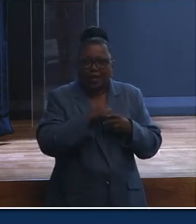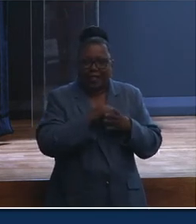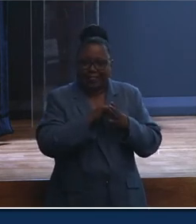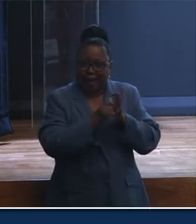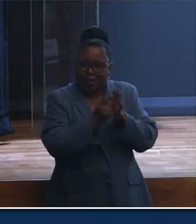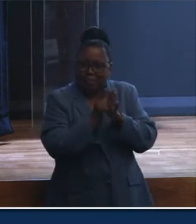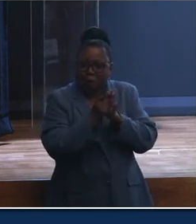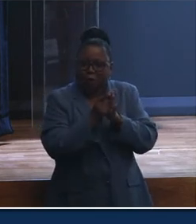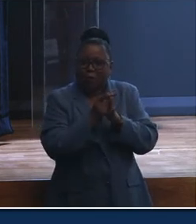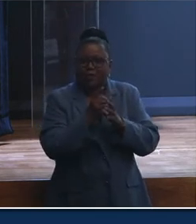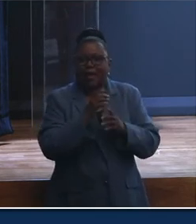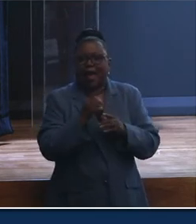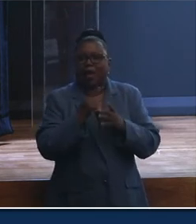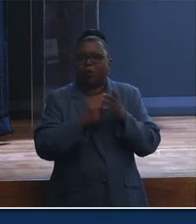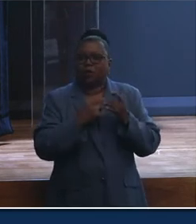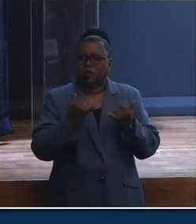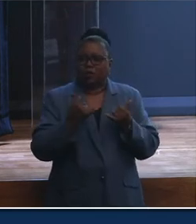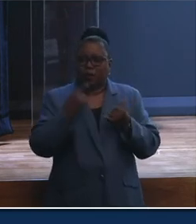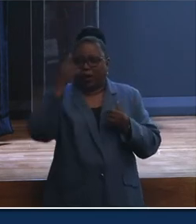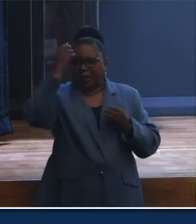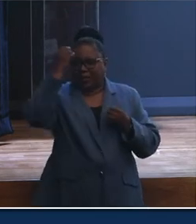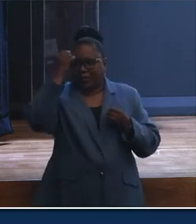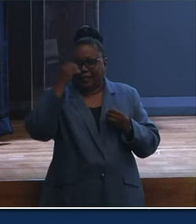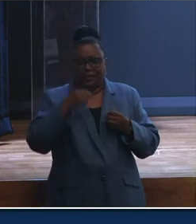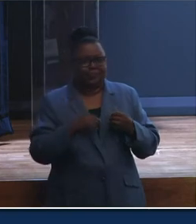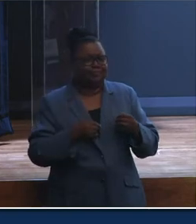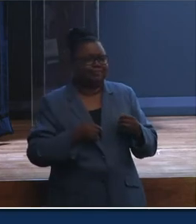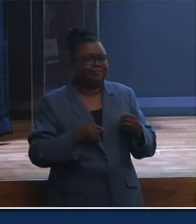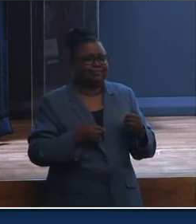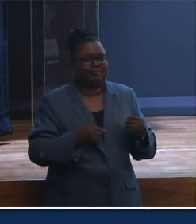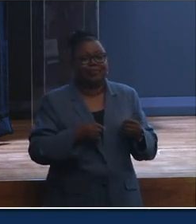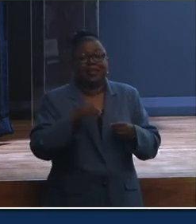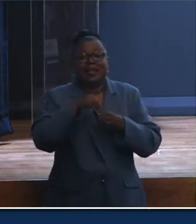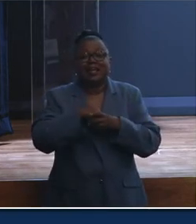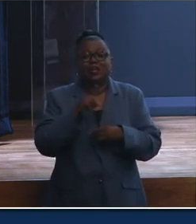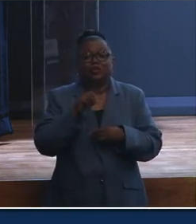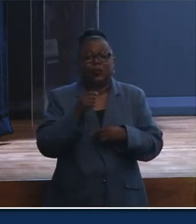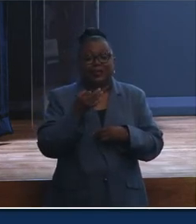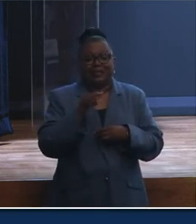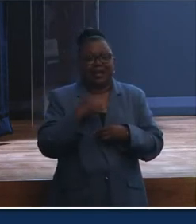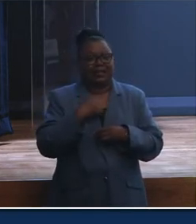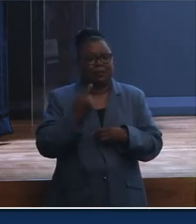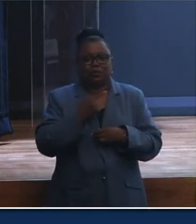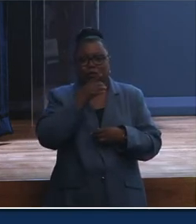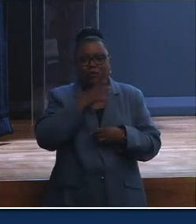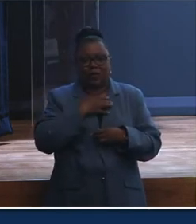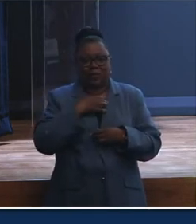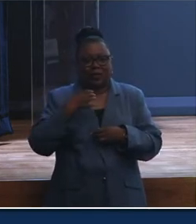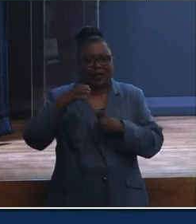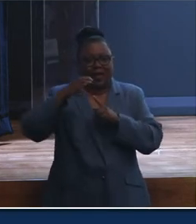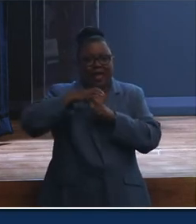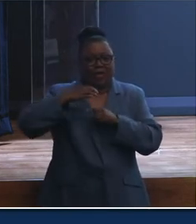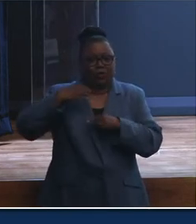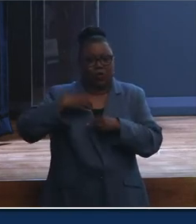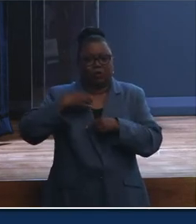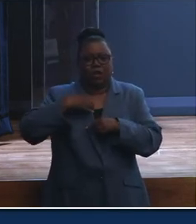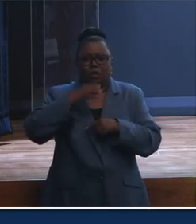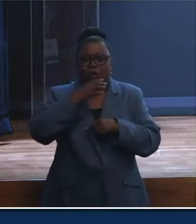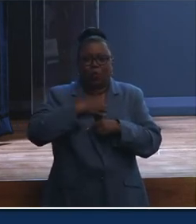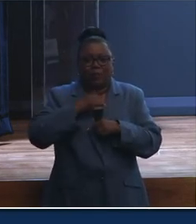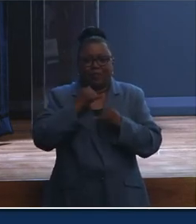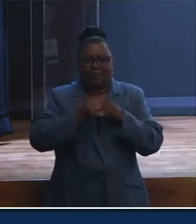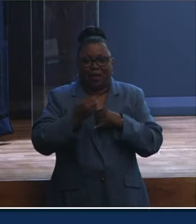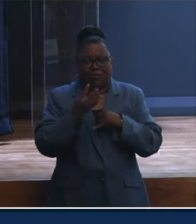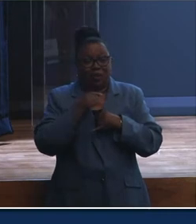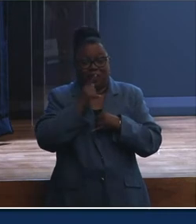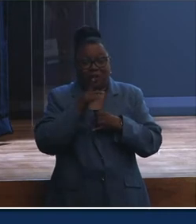that moment and what your current thinking is? In 2019, I was the only female head coach at the Women's Final Four.